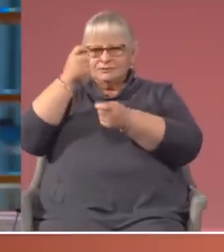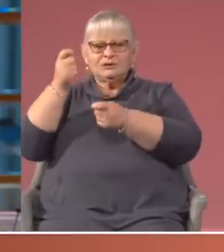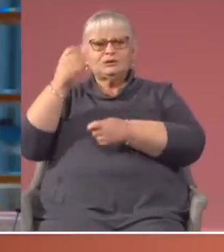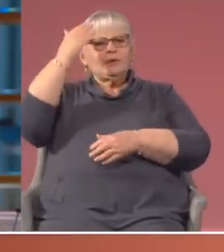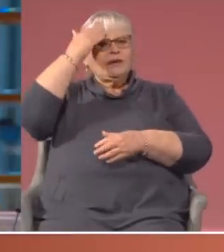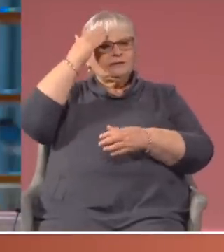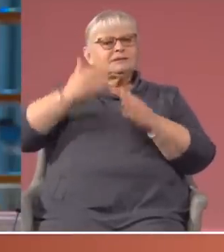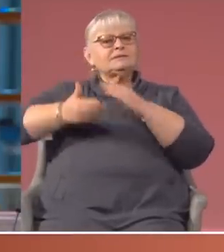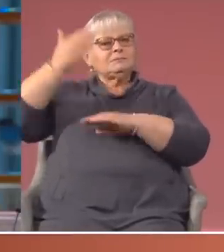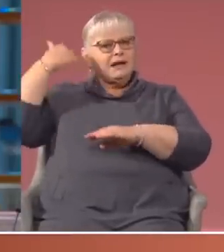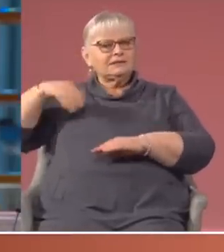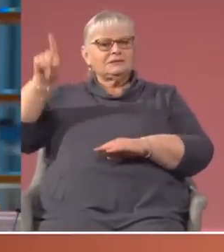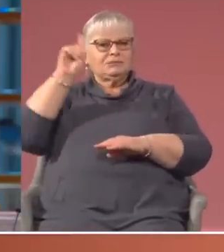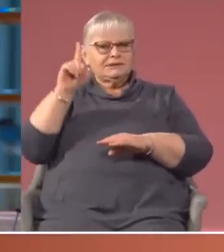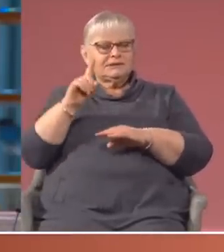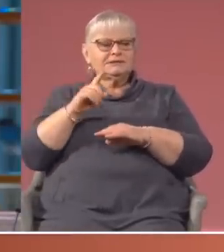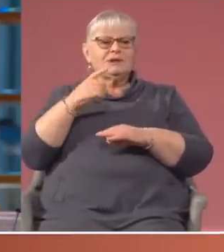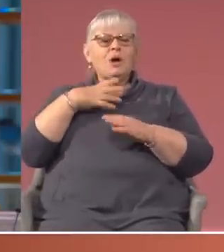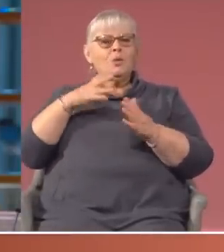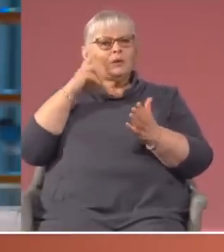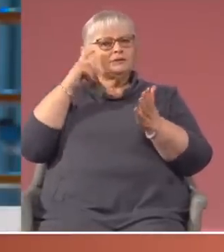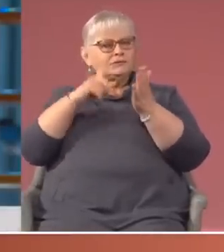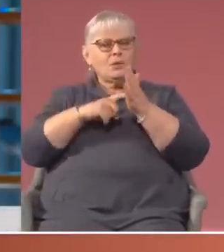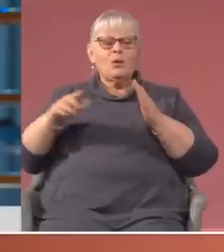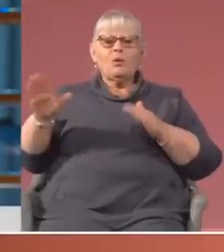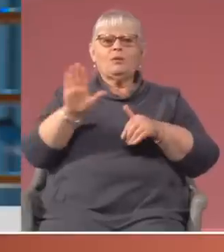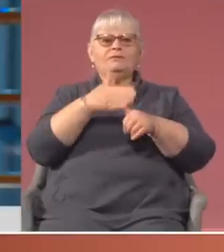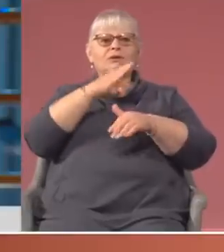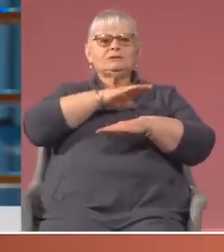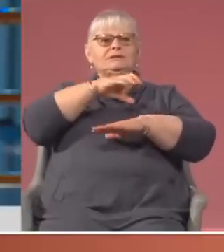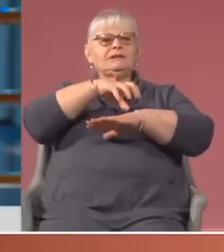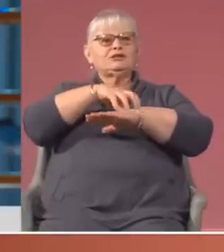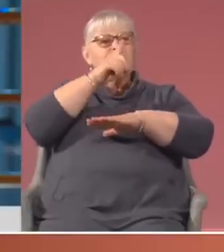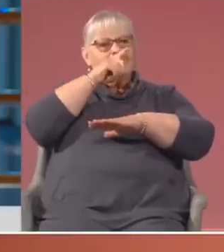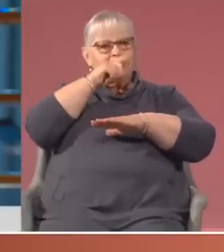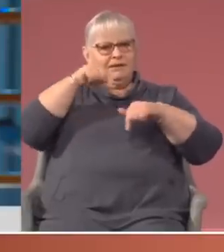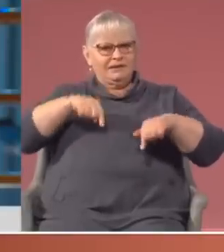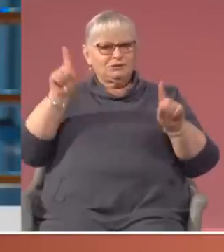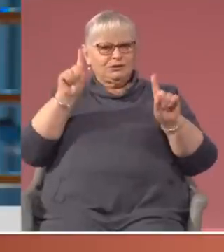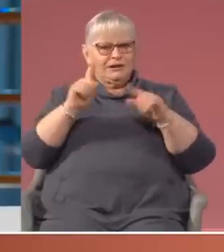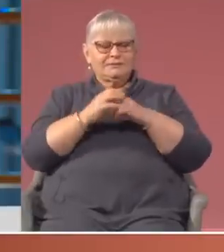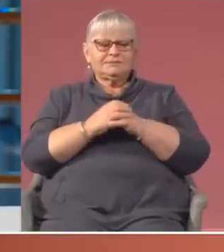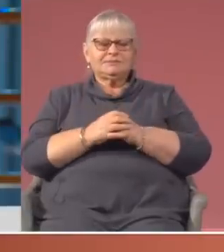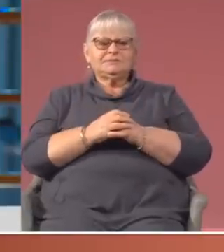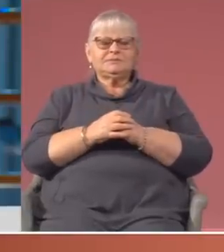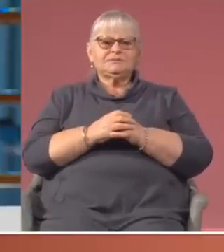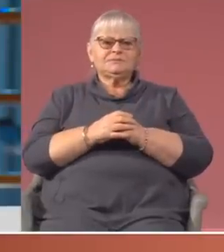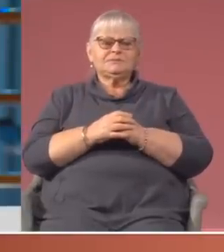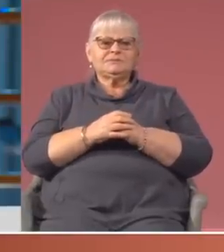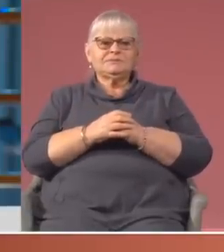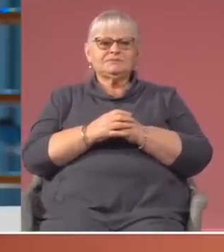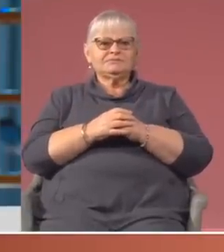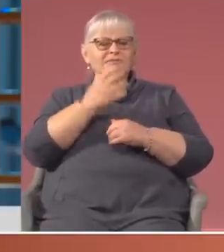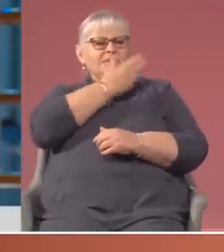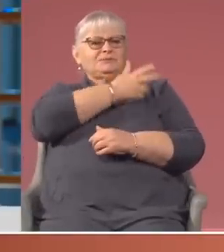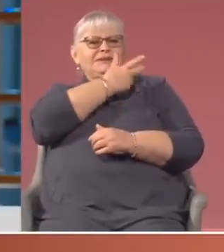present. I'd also like to acknowledge all First Nations people here this afternoon. It's a